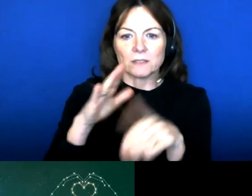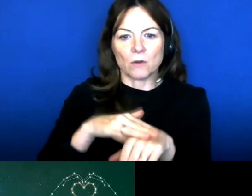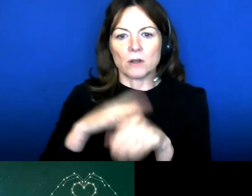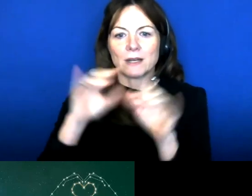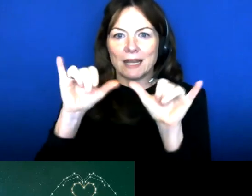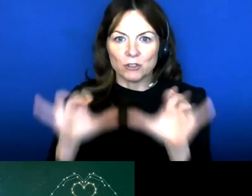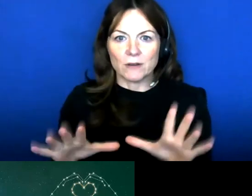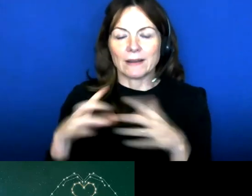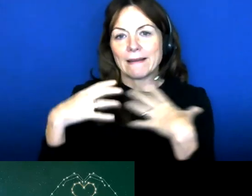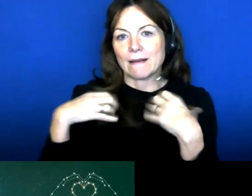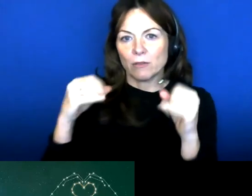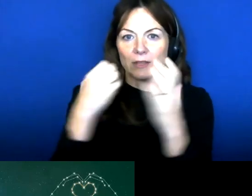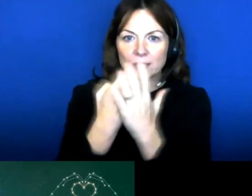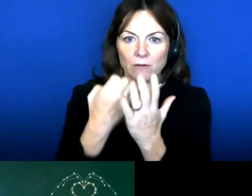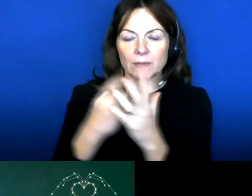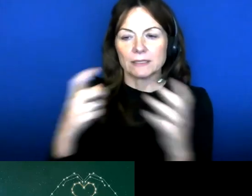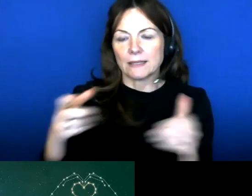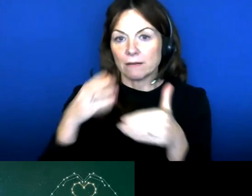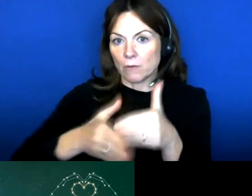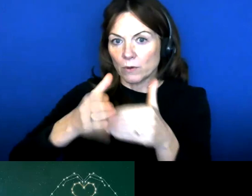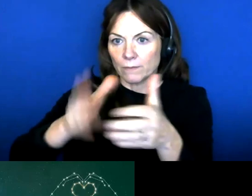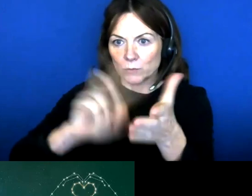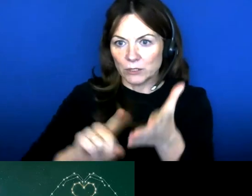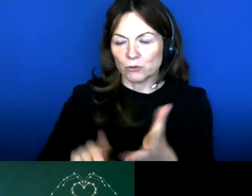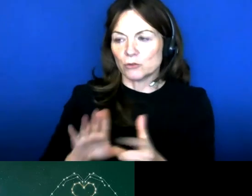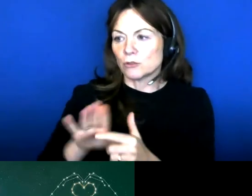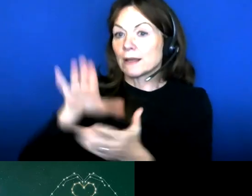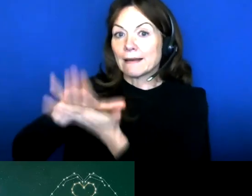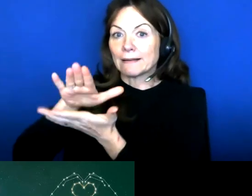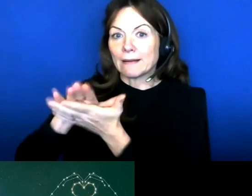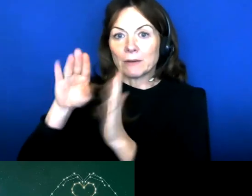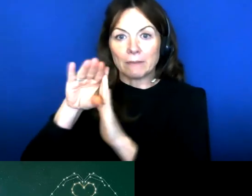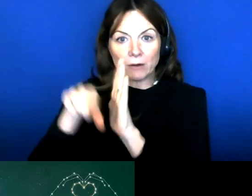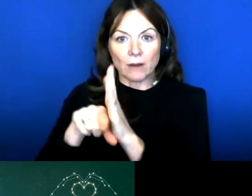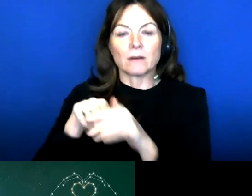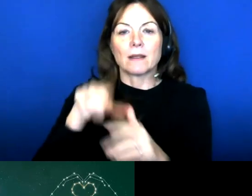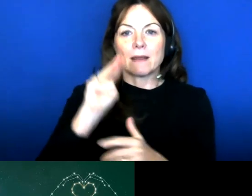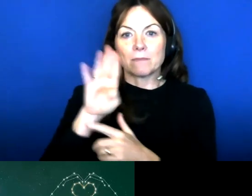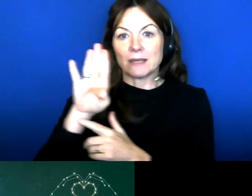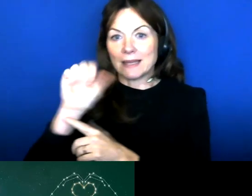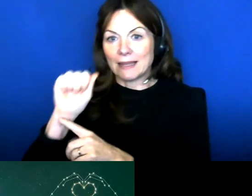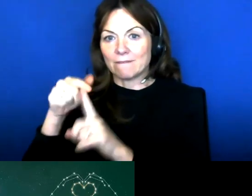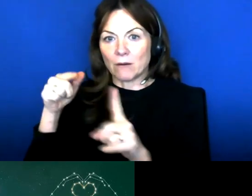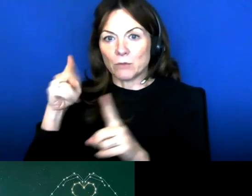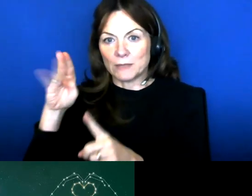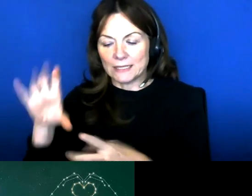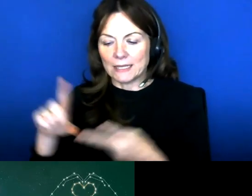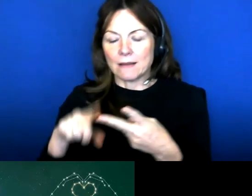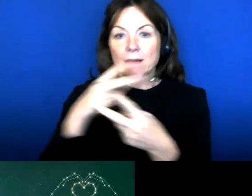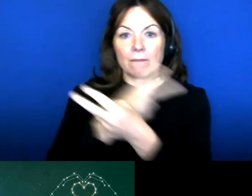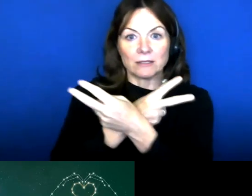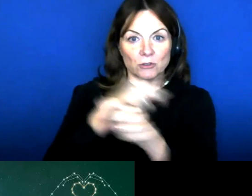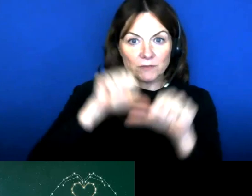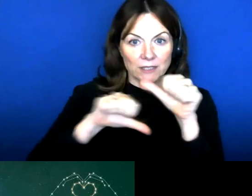economics and outcomes research. John's academic background includes an MBA from UBC, Masters of Science in Health